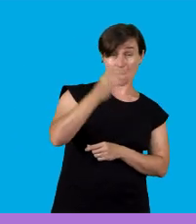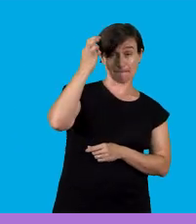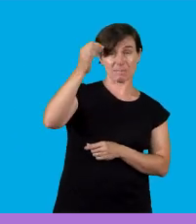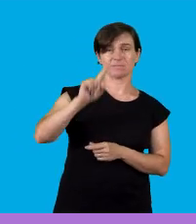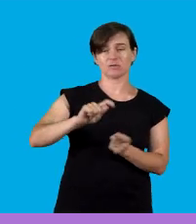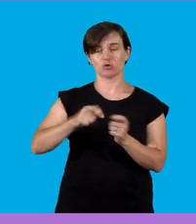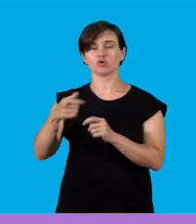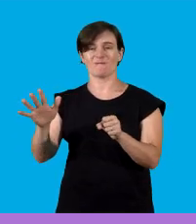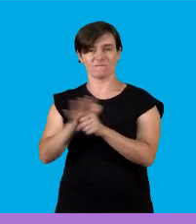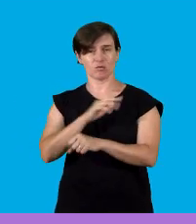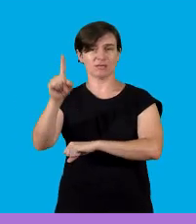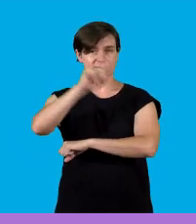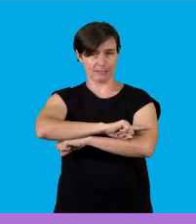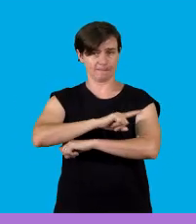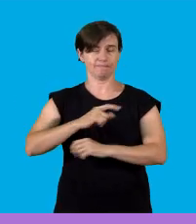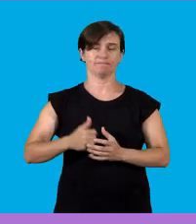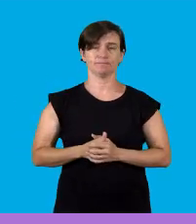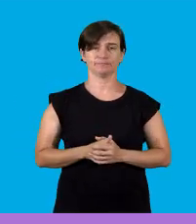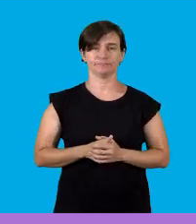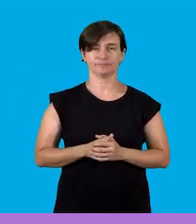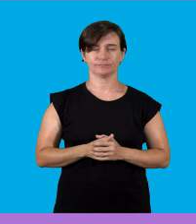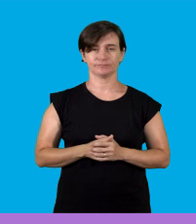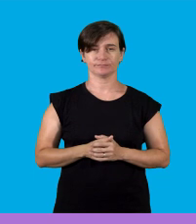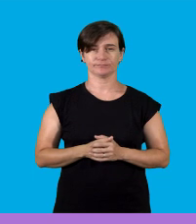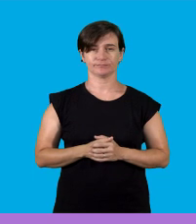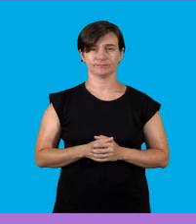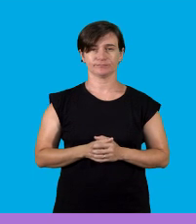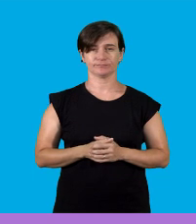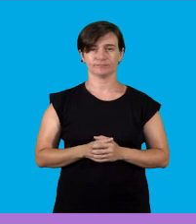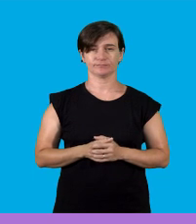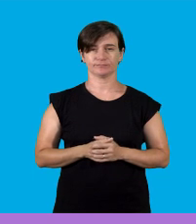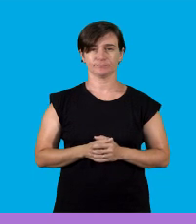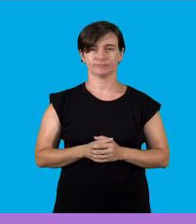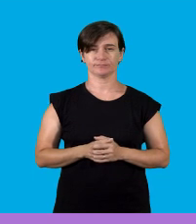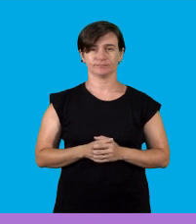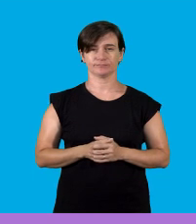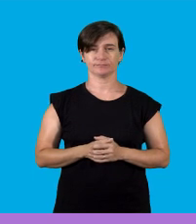go to day. So therefore, I'll convert 20 milliliters, right,